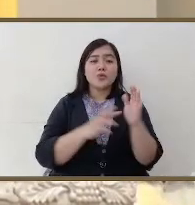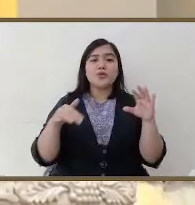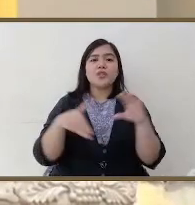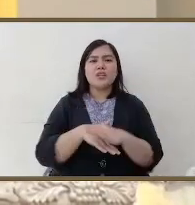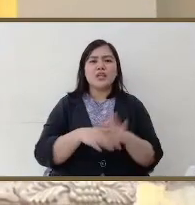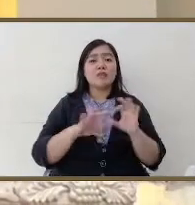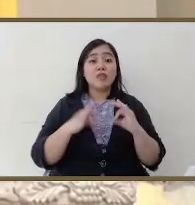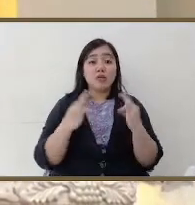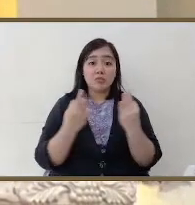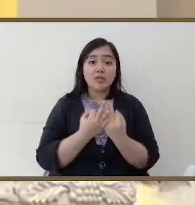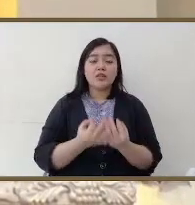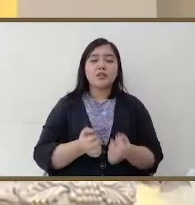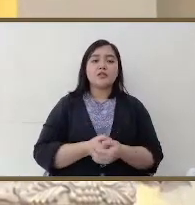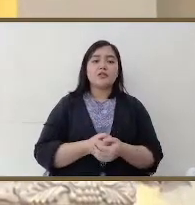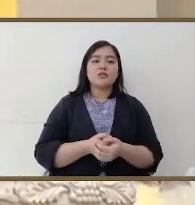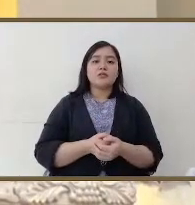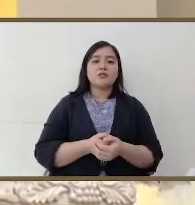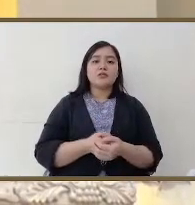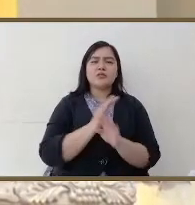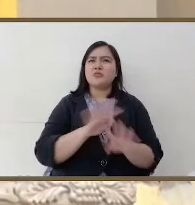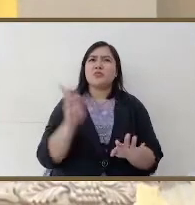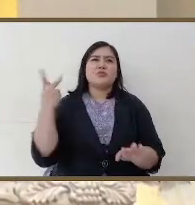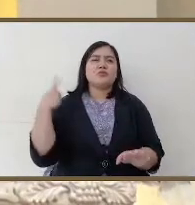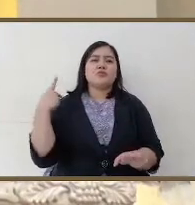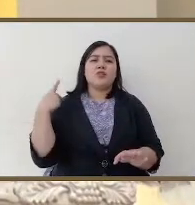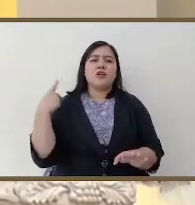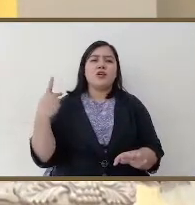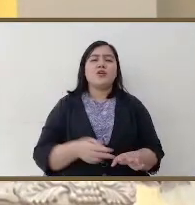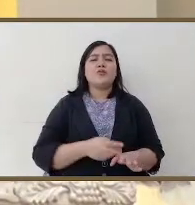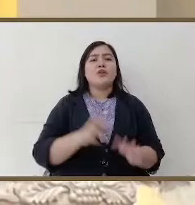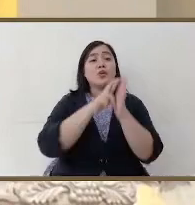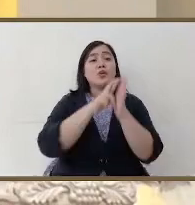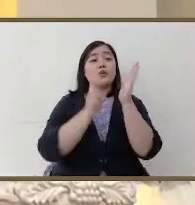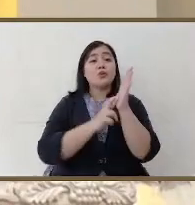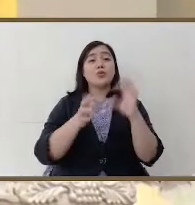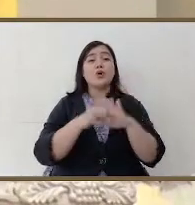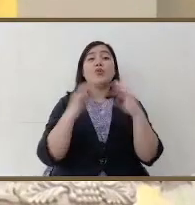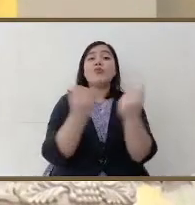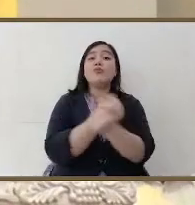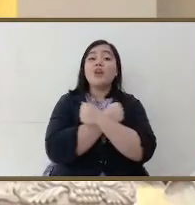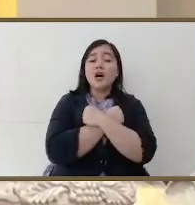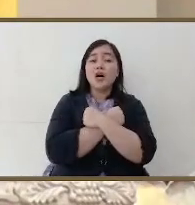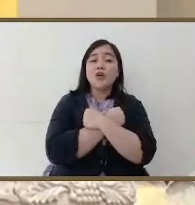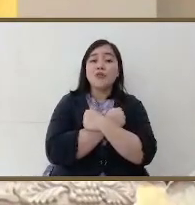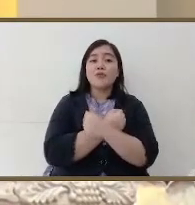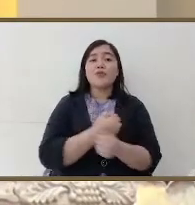standard of discipline in the home if you don't have God in the home.